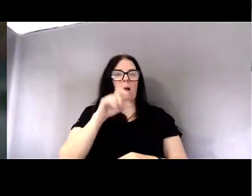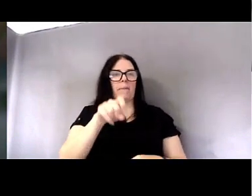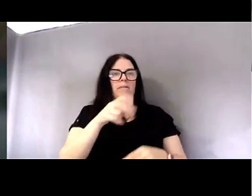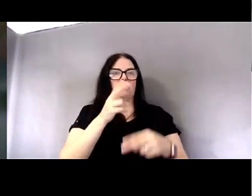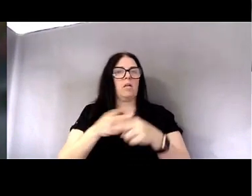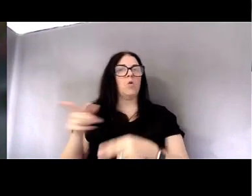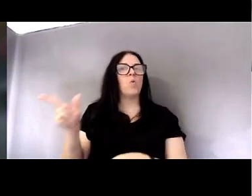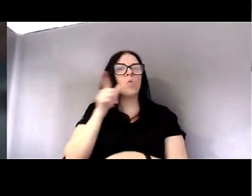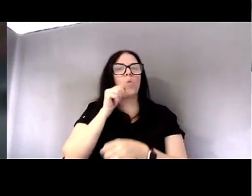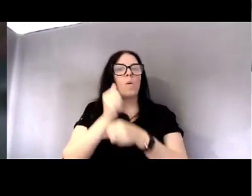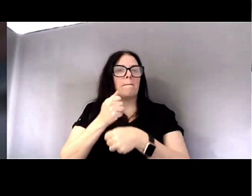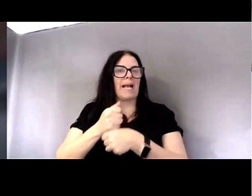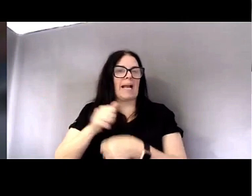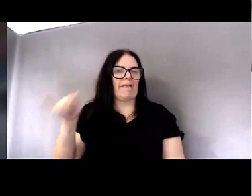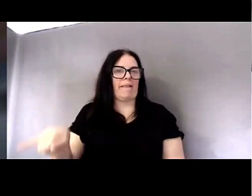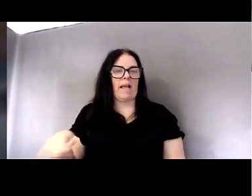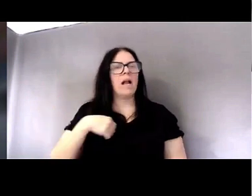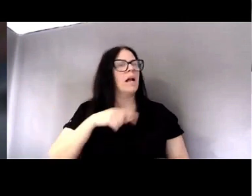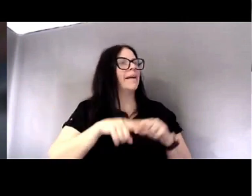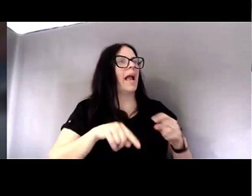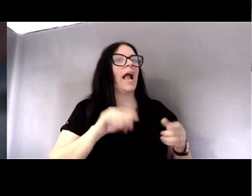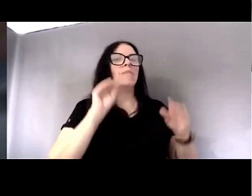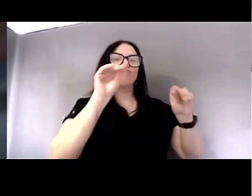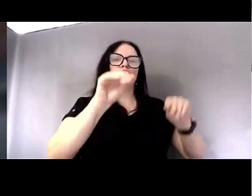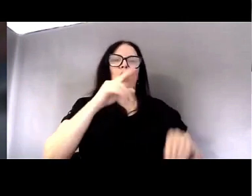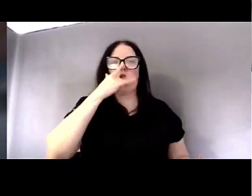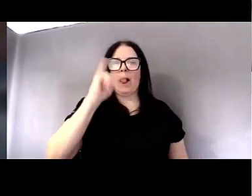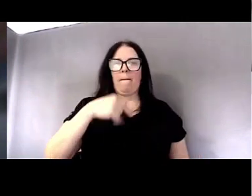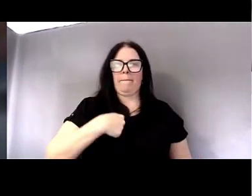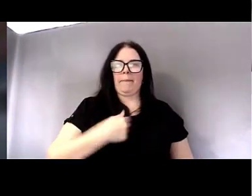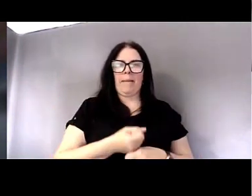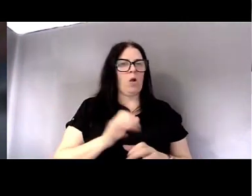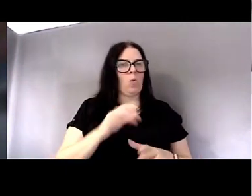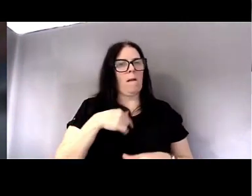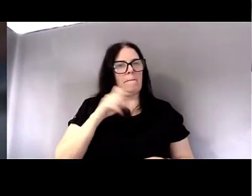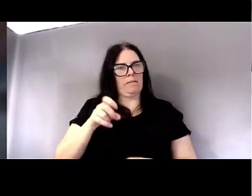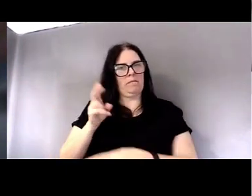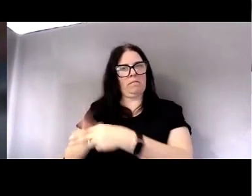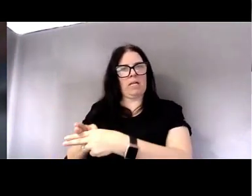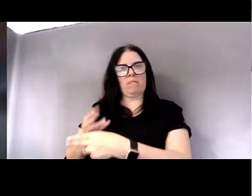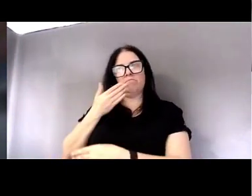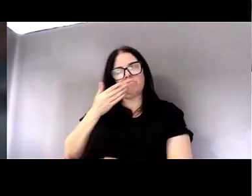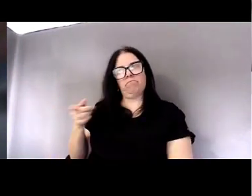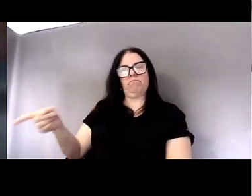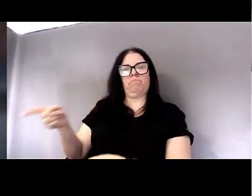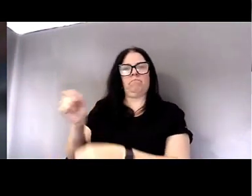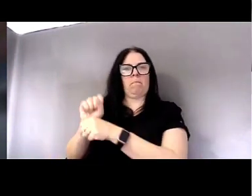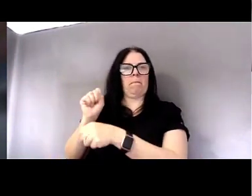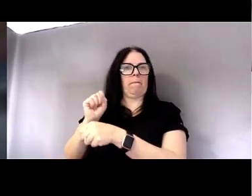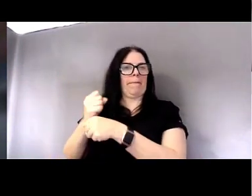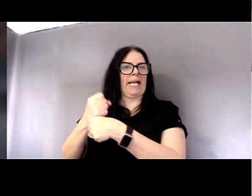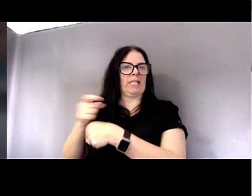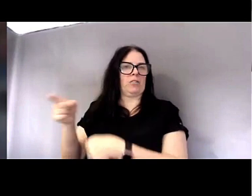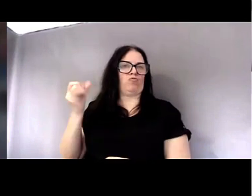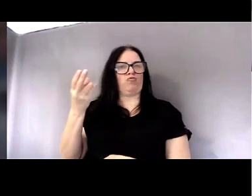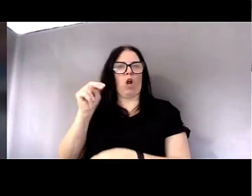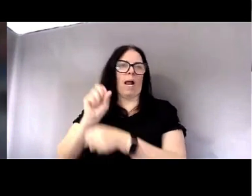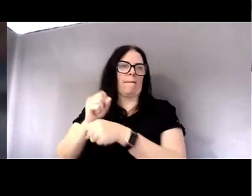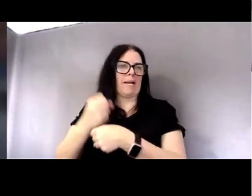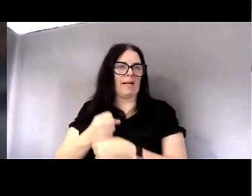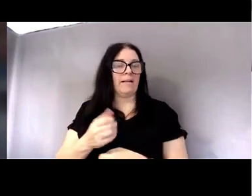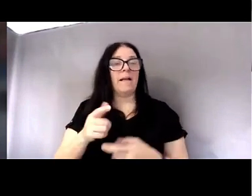to the person who was the original creator. And then you can sometimes see the NC. So it's